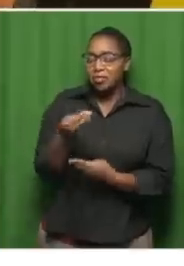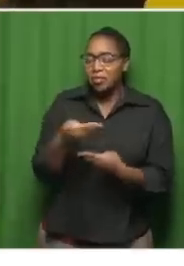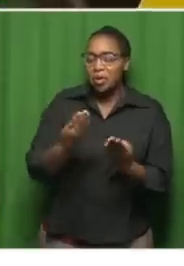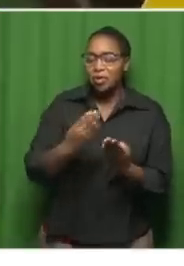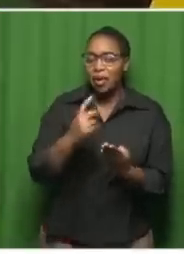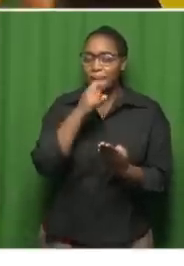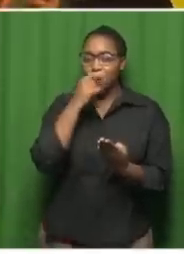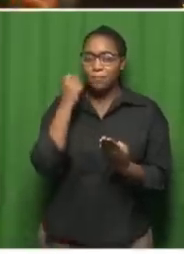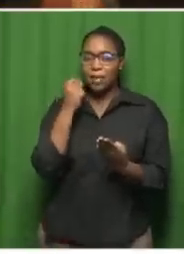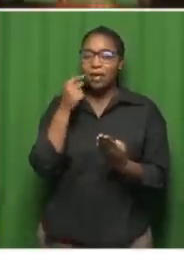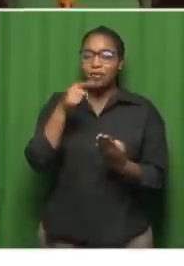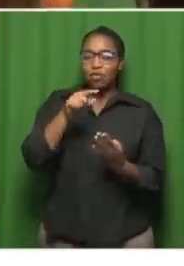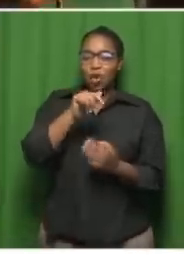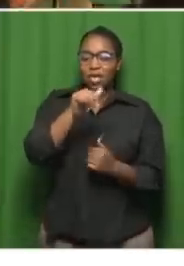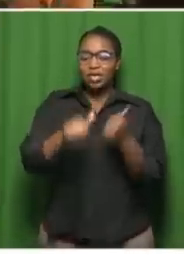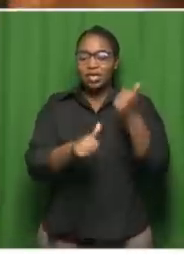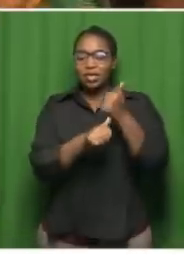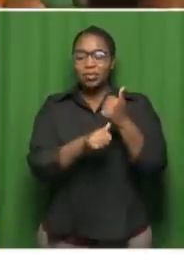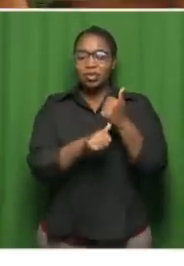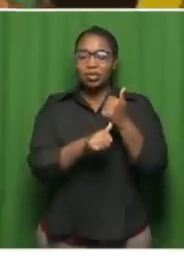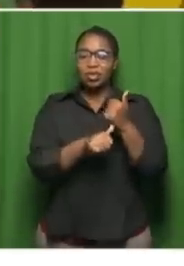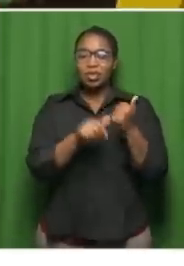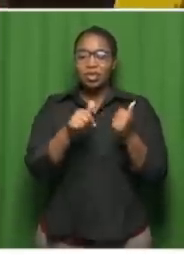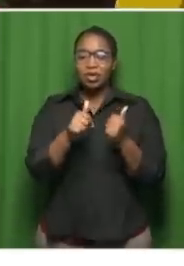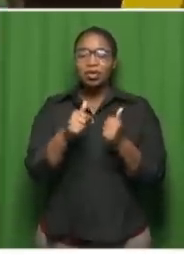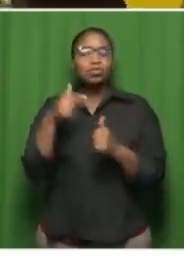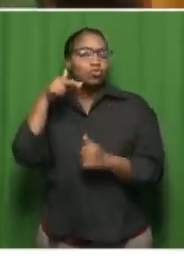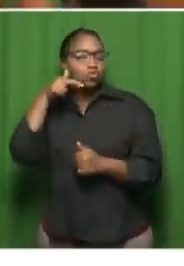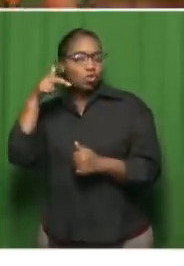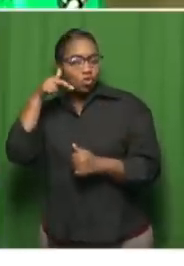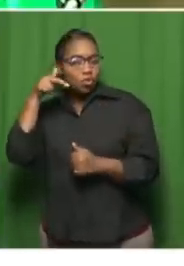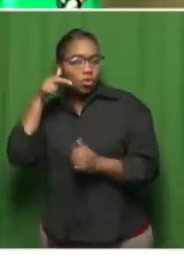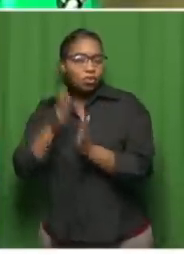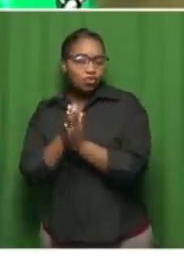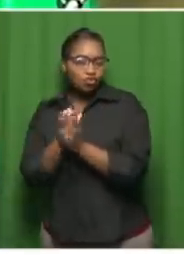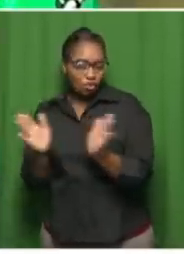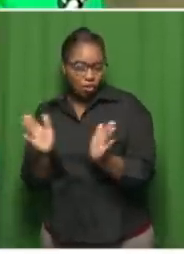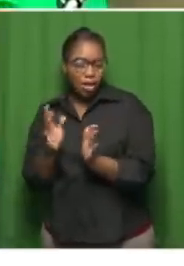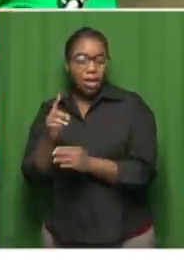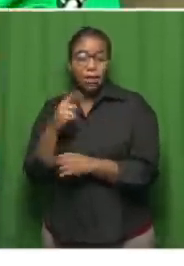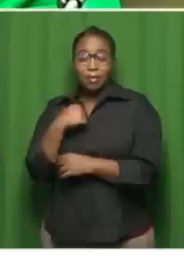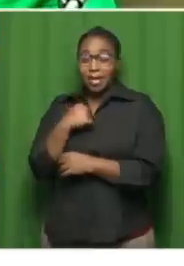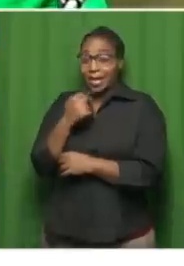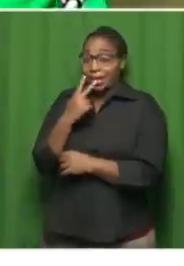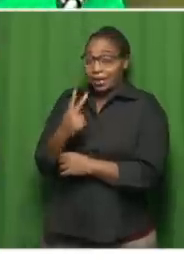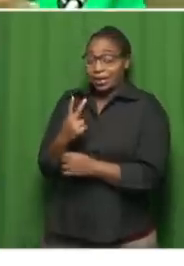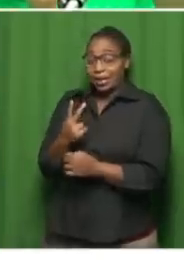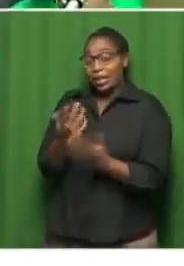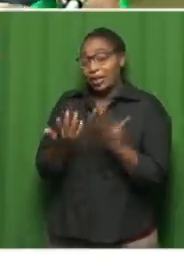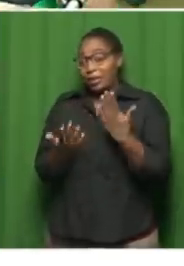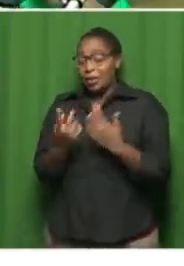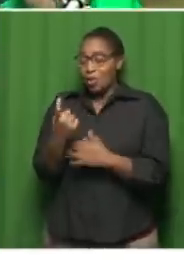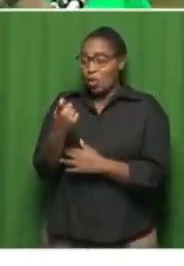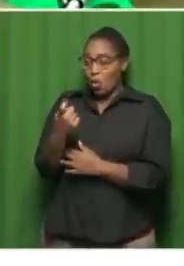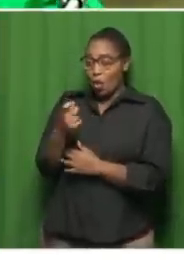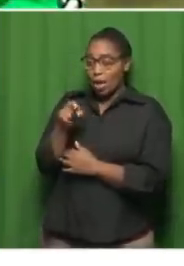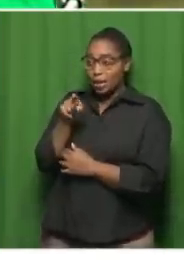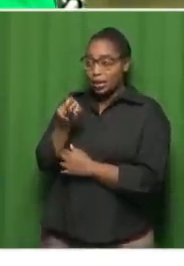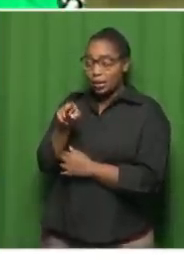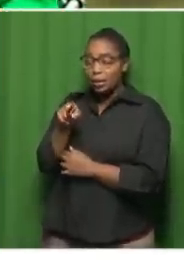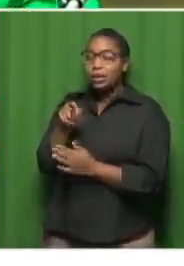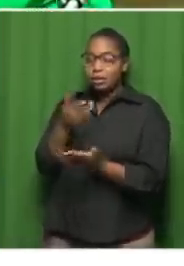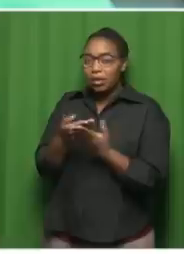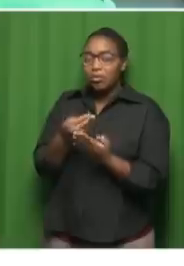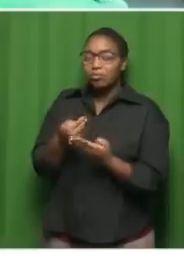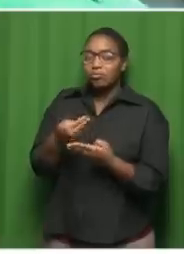is for deputy secretary general. And at least I foresee a situation where at least one of them will be nominated.